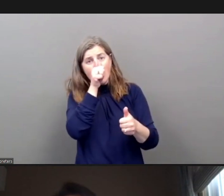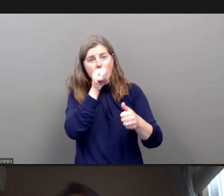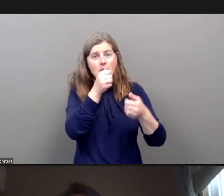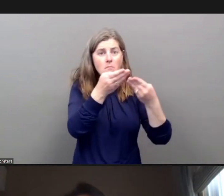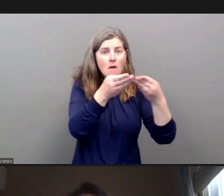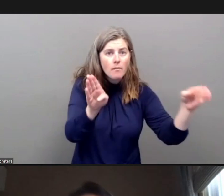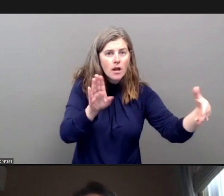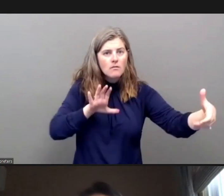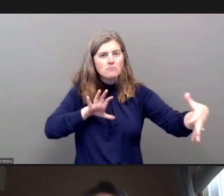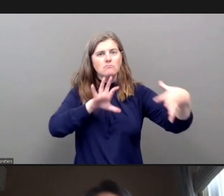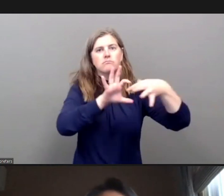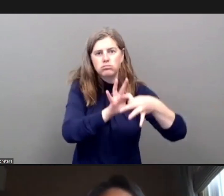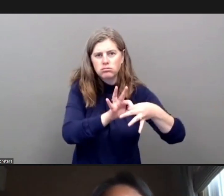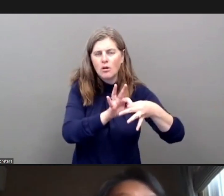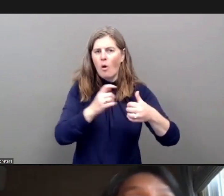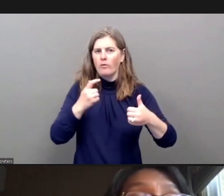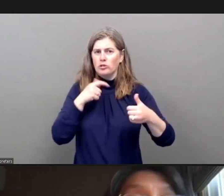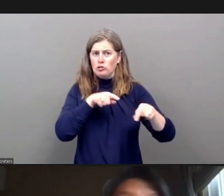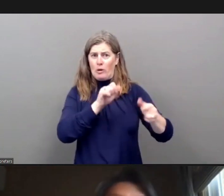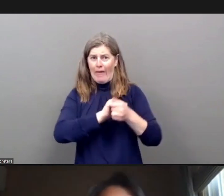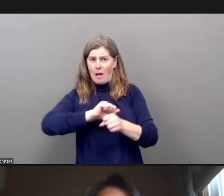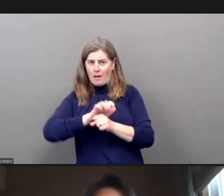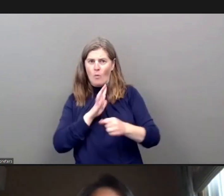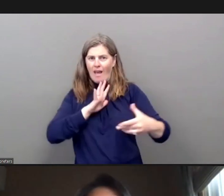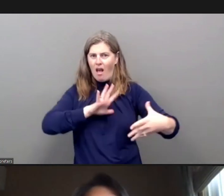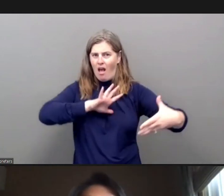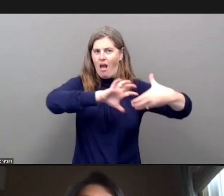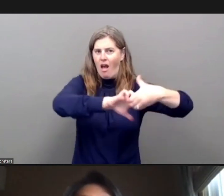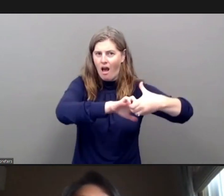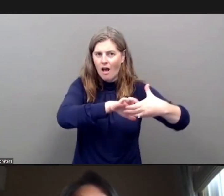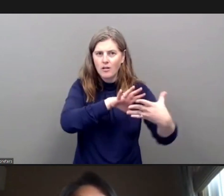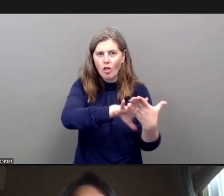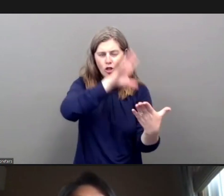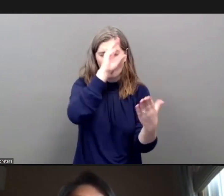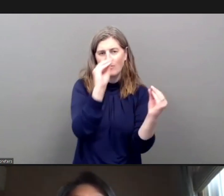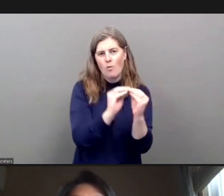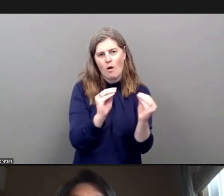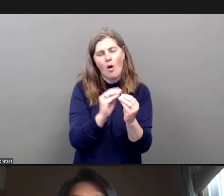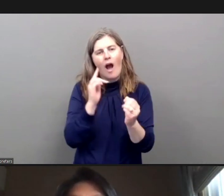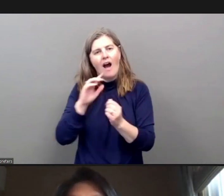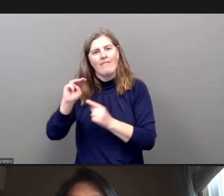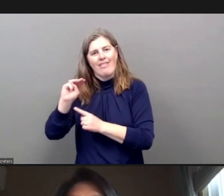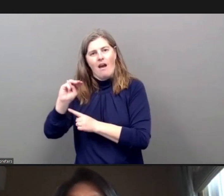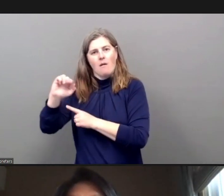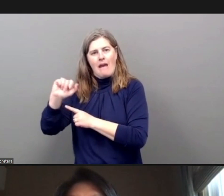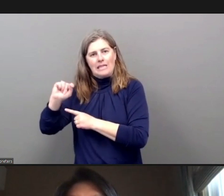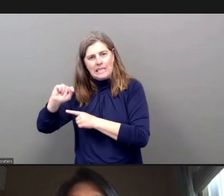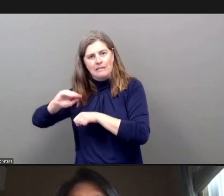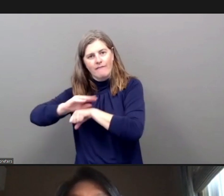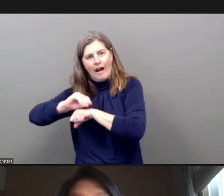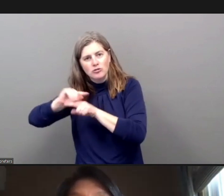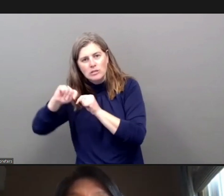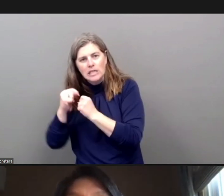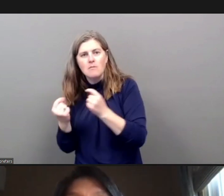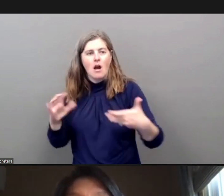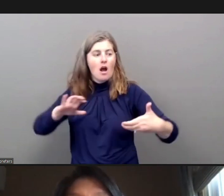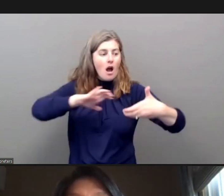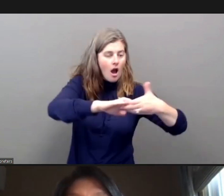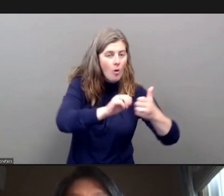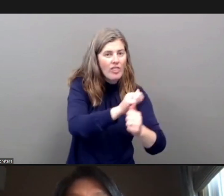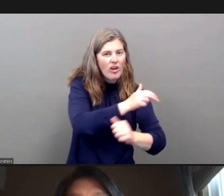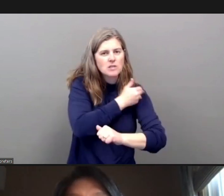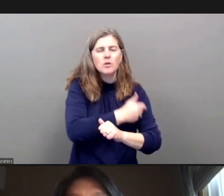do here during this pandemic with our medical advisory team and the incredible cooperation of our hospitals. And so this is a